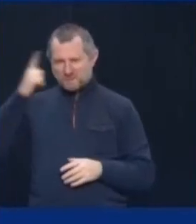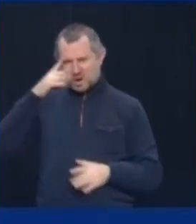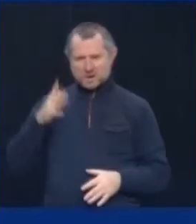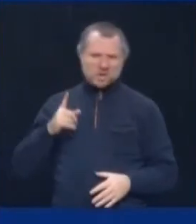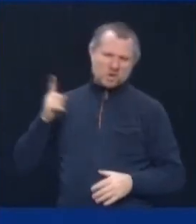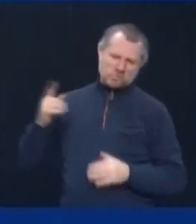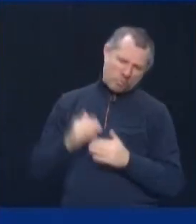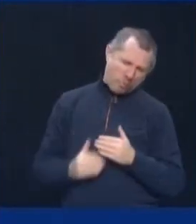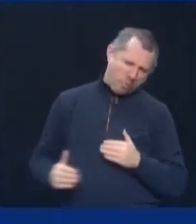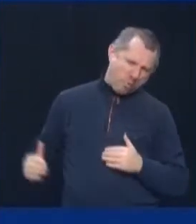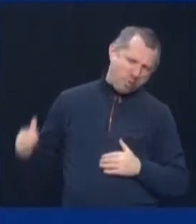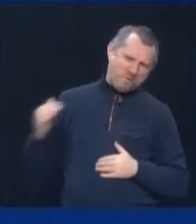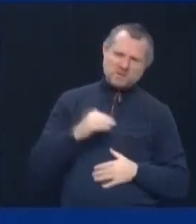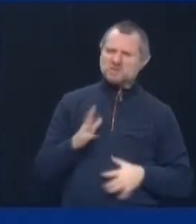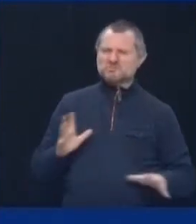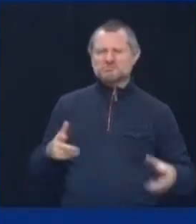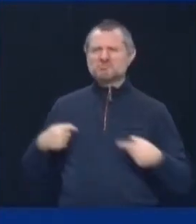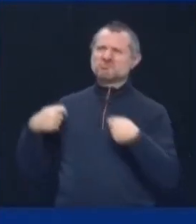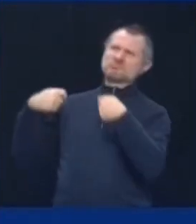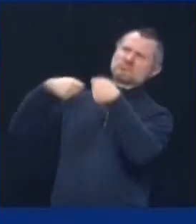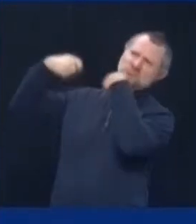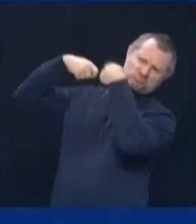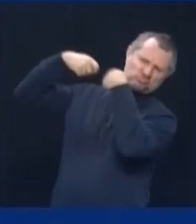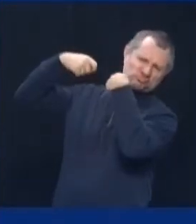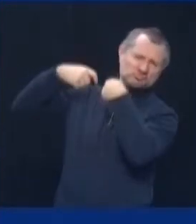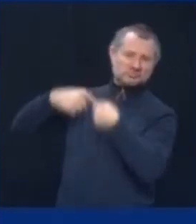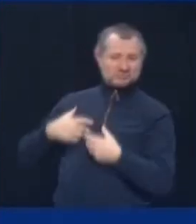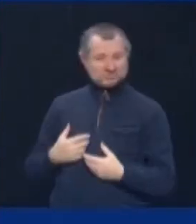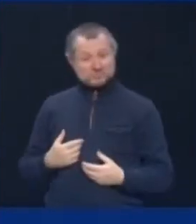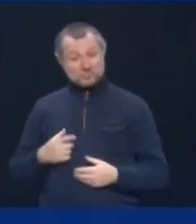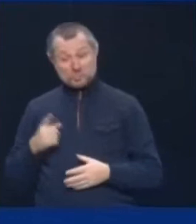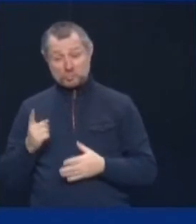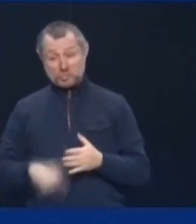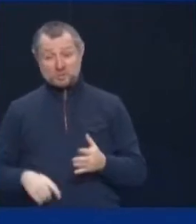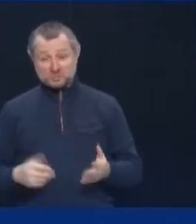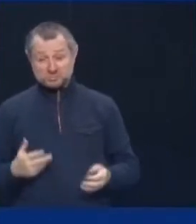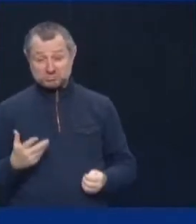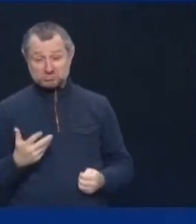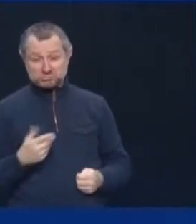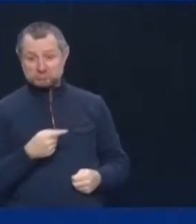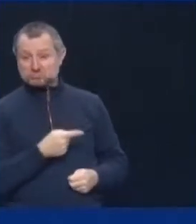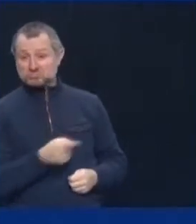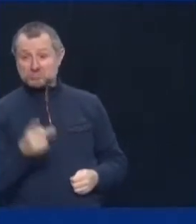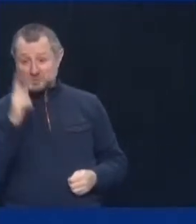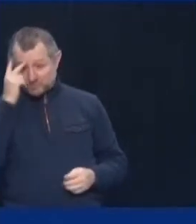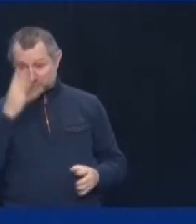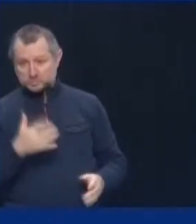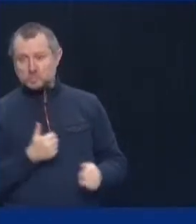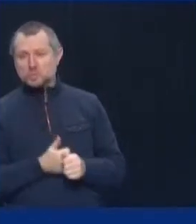over-restrictive. You know what the politician was interested in? Getting a vaccine.